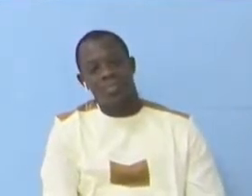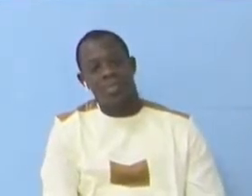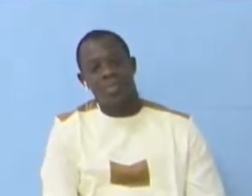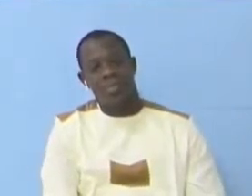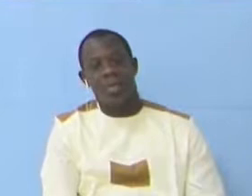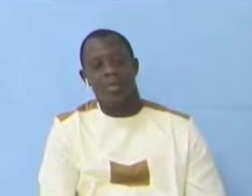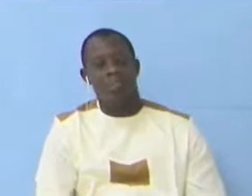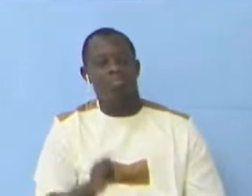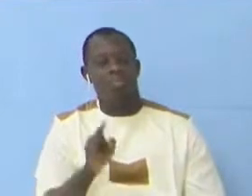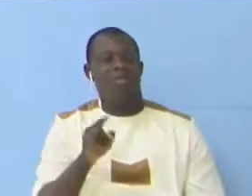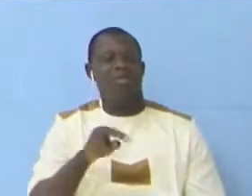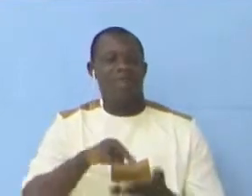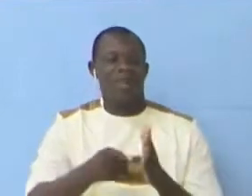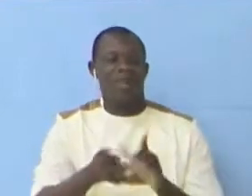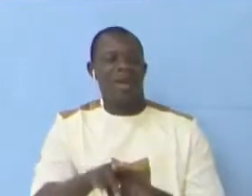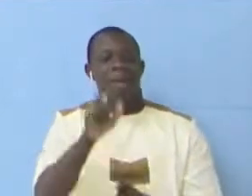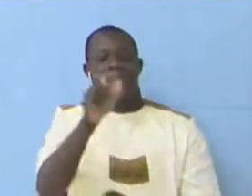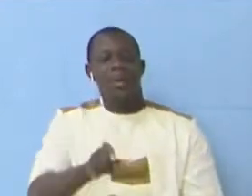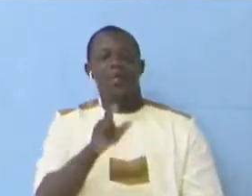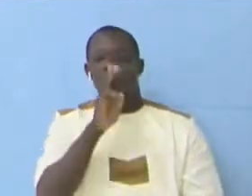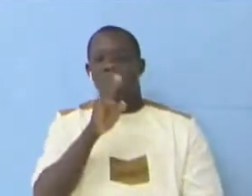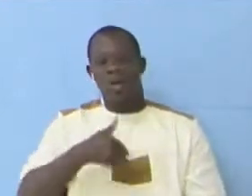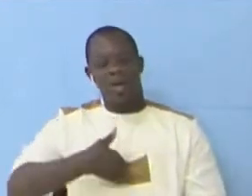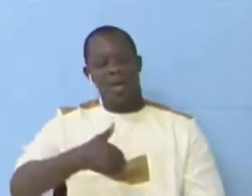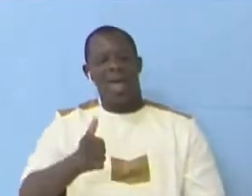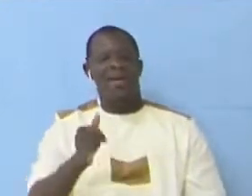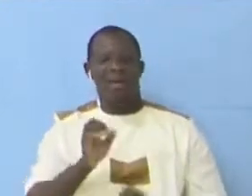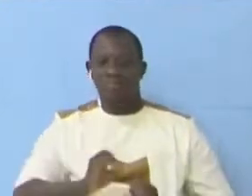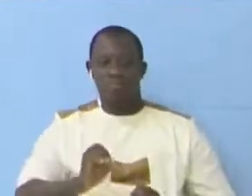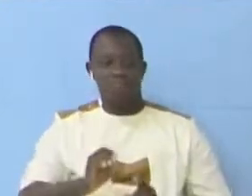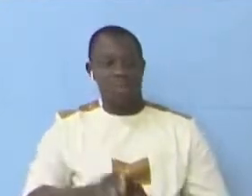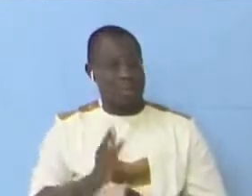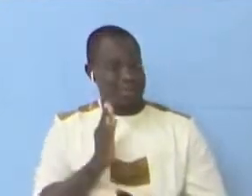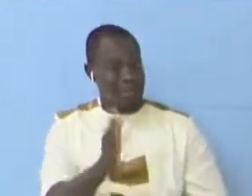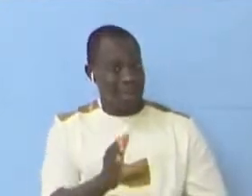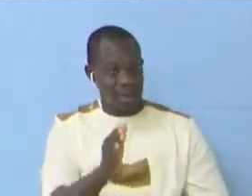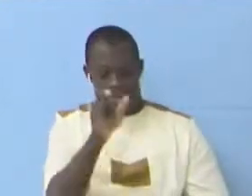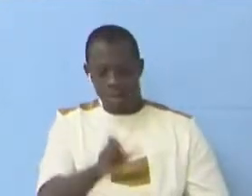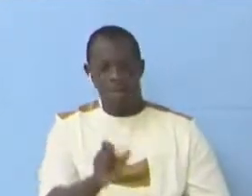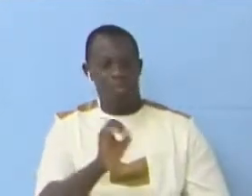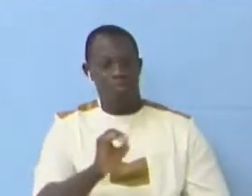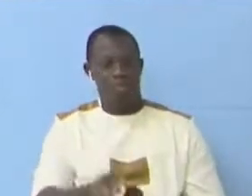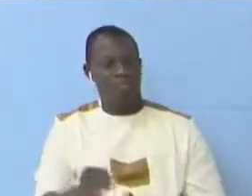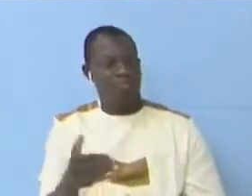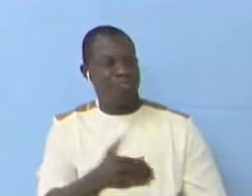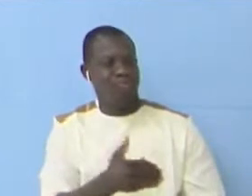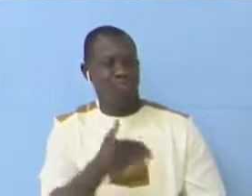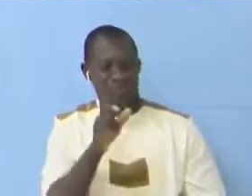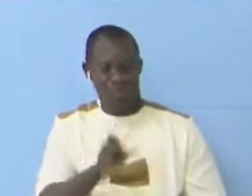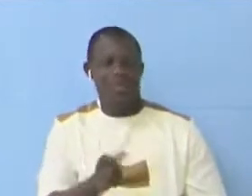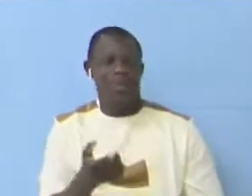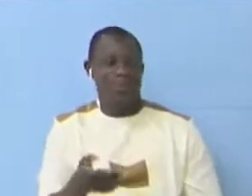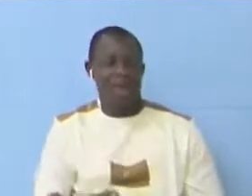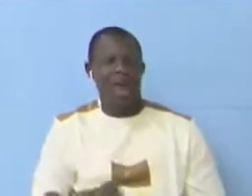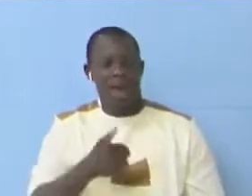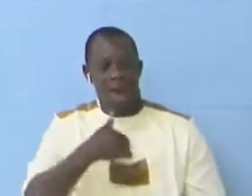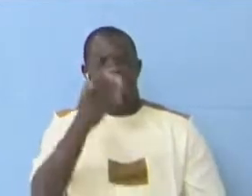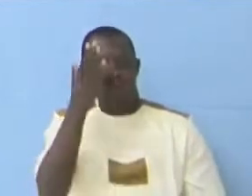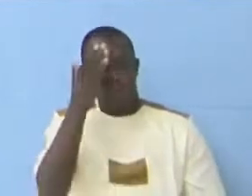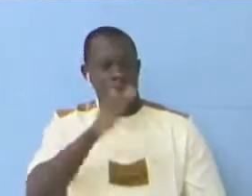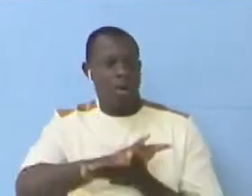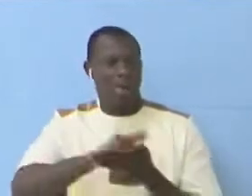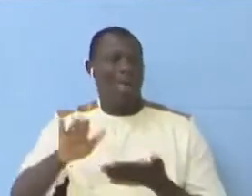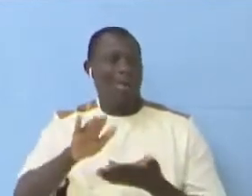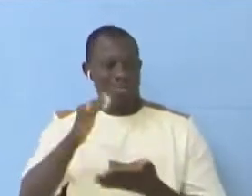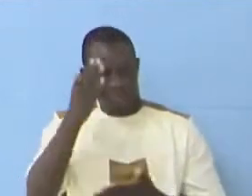dishonesty. loolu nekk na nag ñàkk ak njubadi. So I know for certain leer na ma